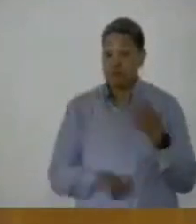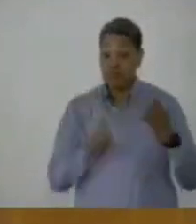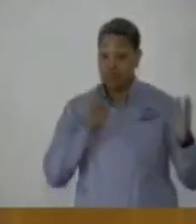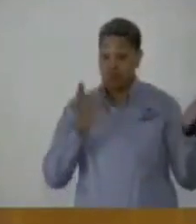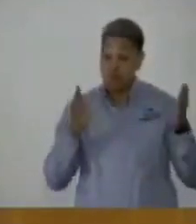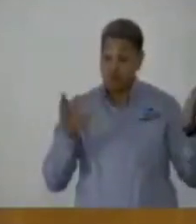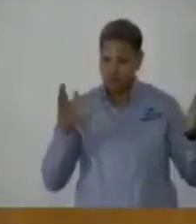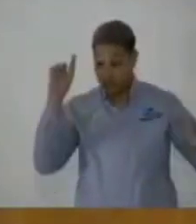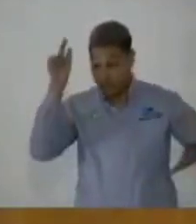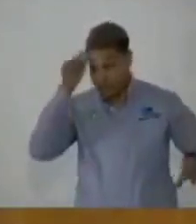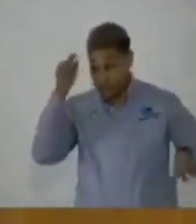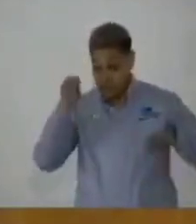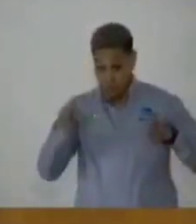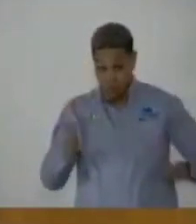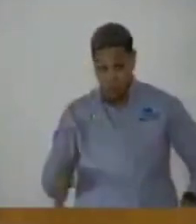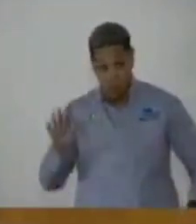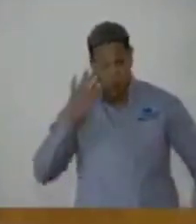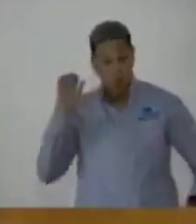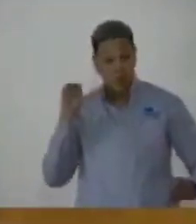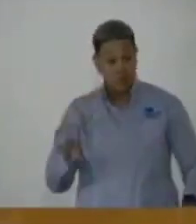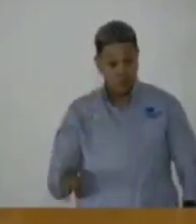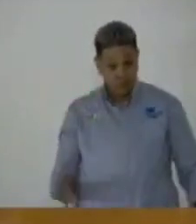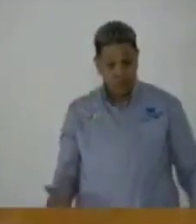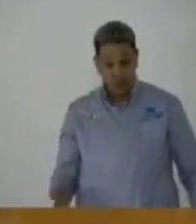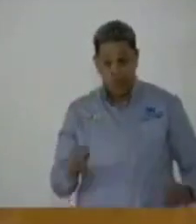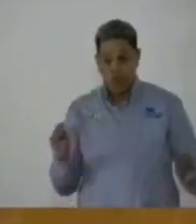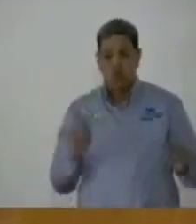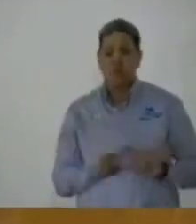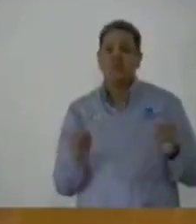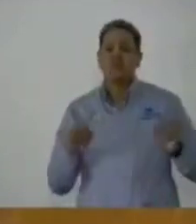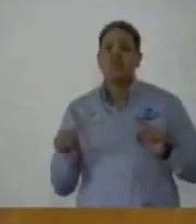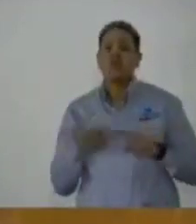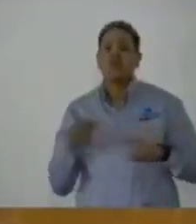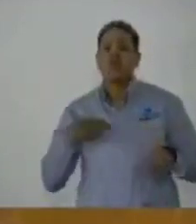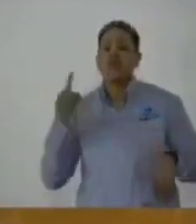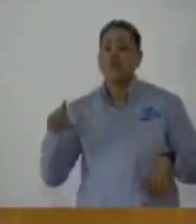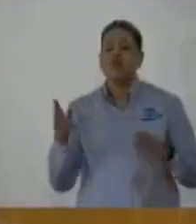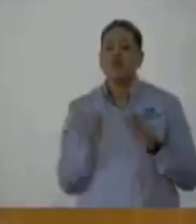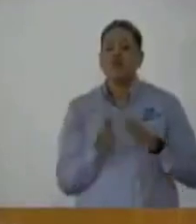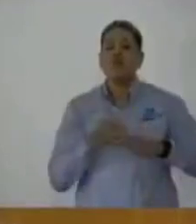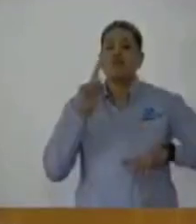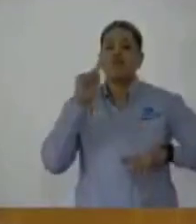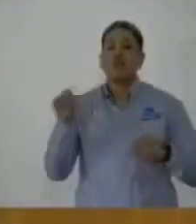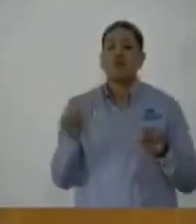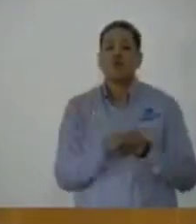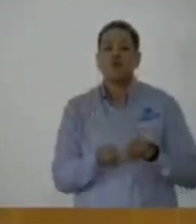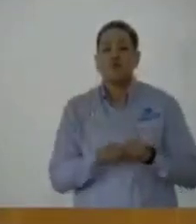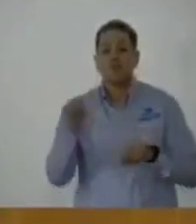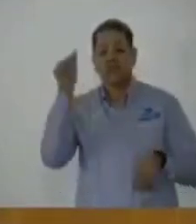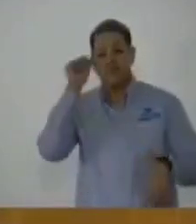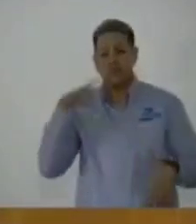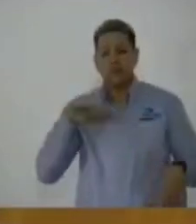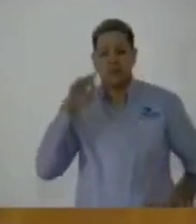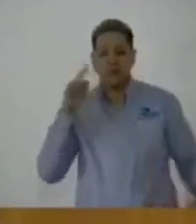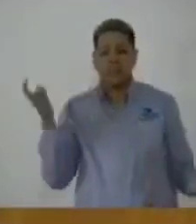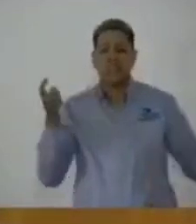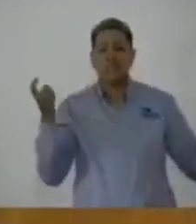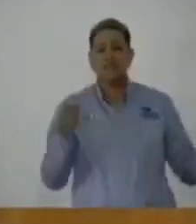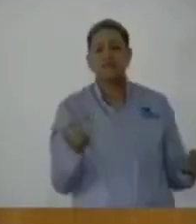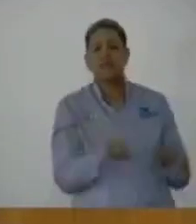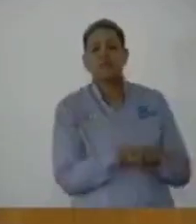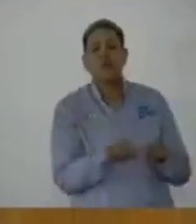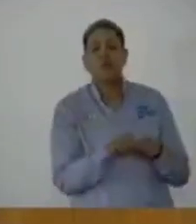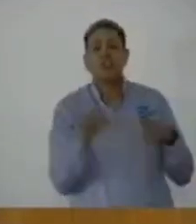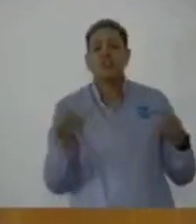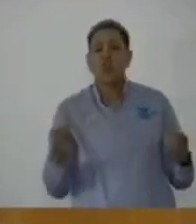services that the government is about to send. It's no different than when I go downtown for a shoes and the man want me to celebrate that the shoes is now